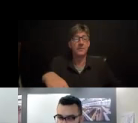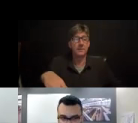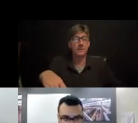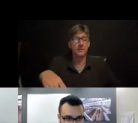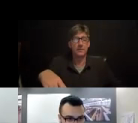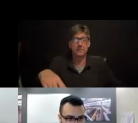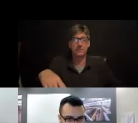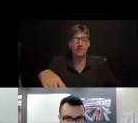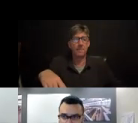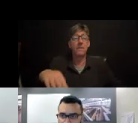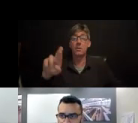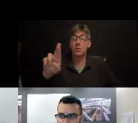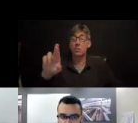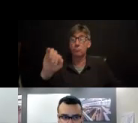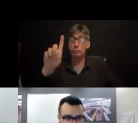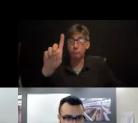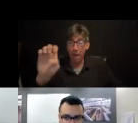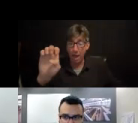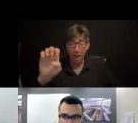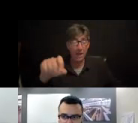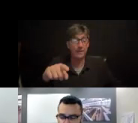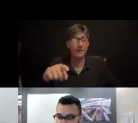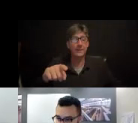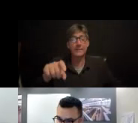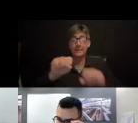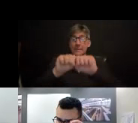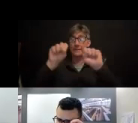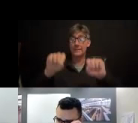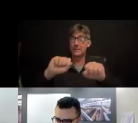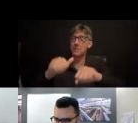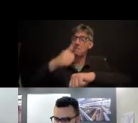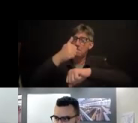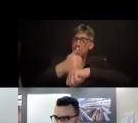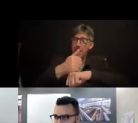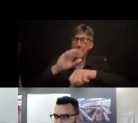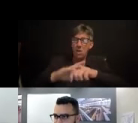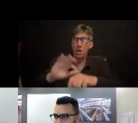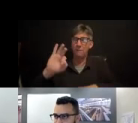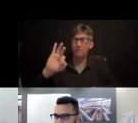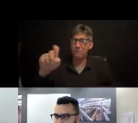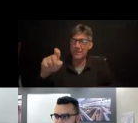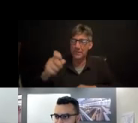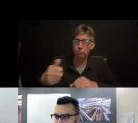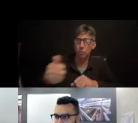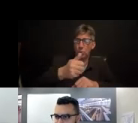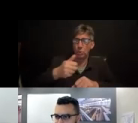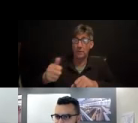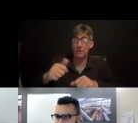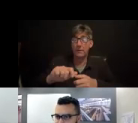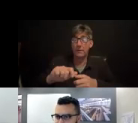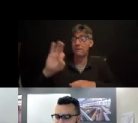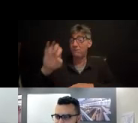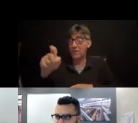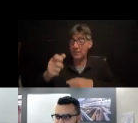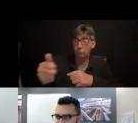So the RIDE, because the RIDE system is based on the fixed route system, when we make changes to the fixed route system, there will be